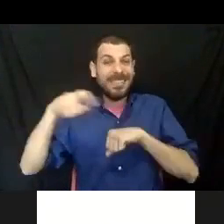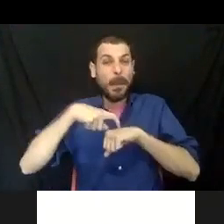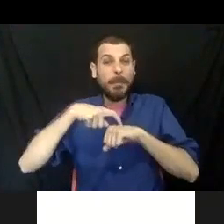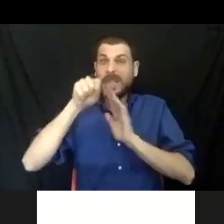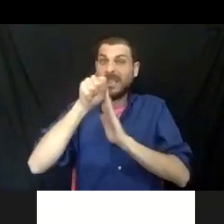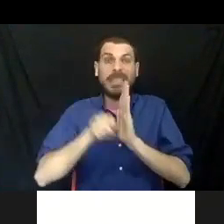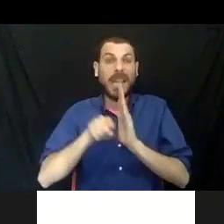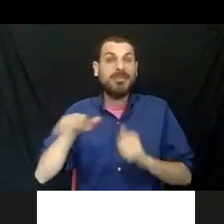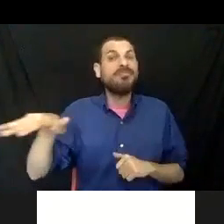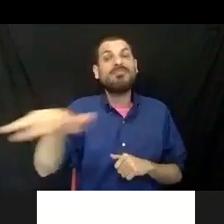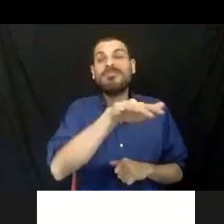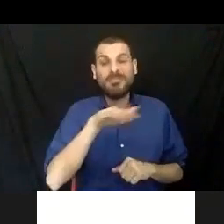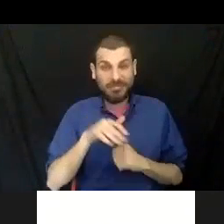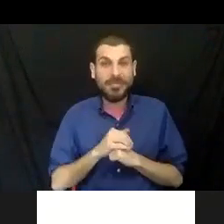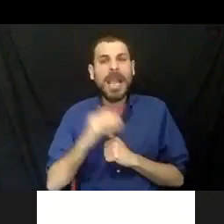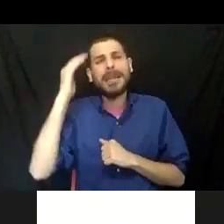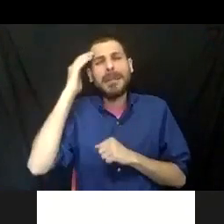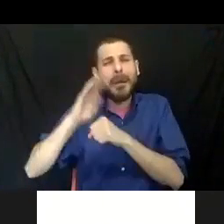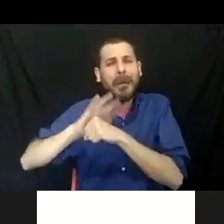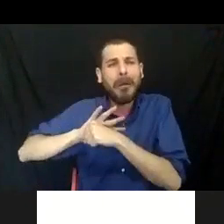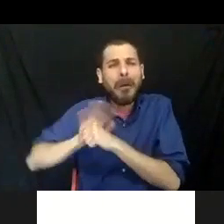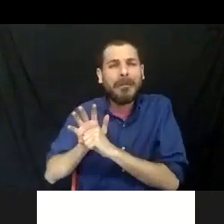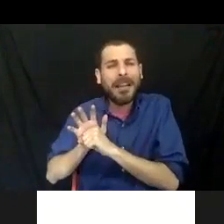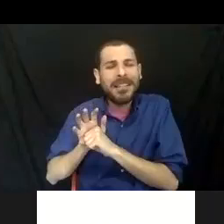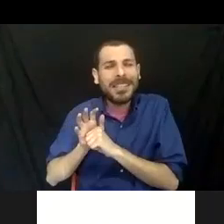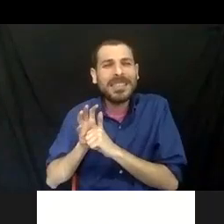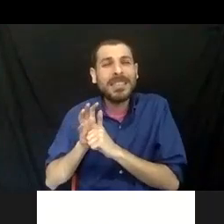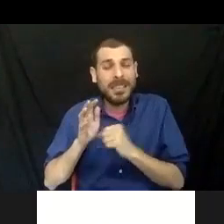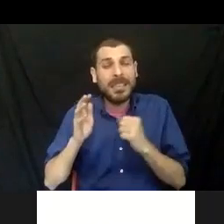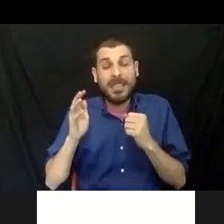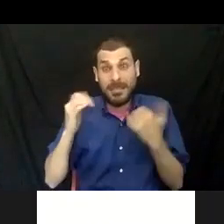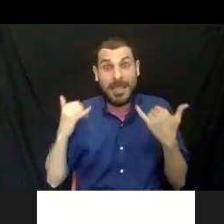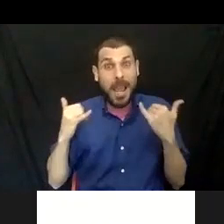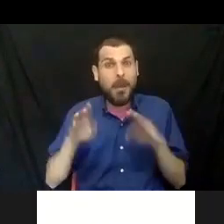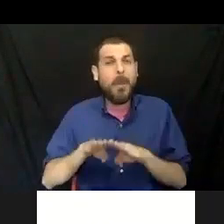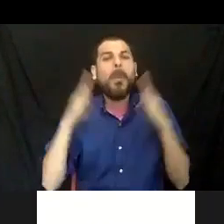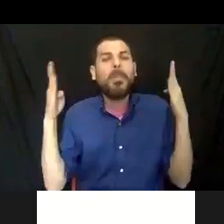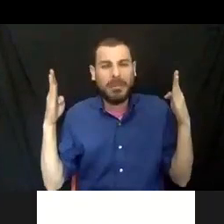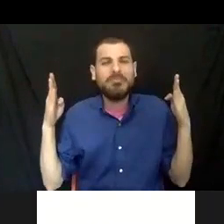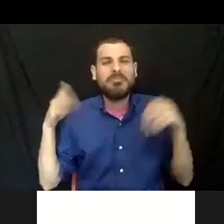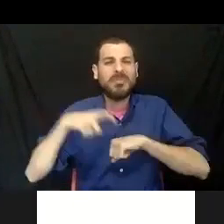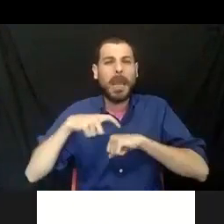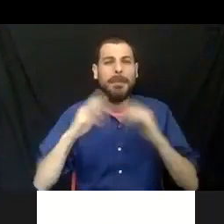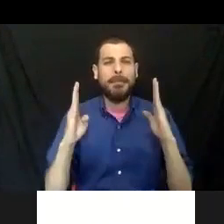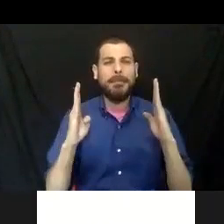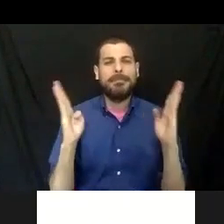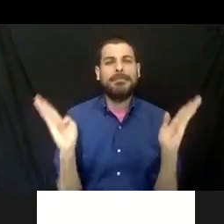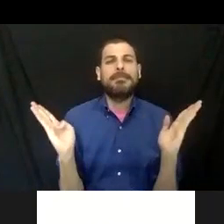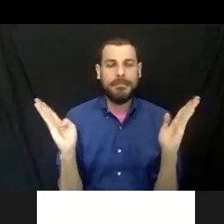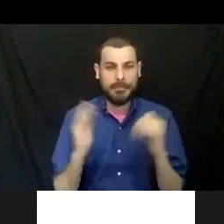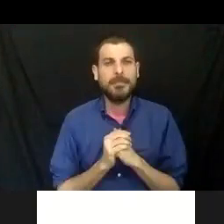Due to all the things that have been going on recently, we have extended hours. So generally now that hotline